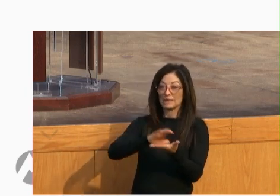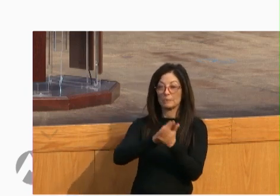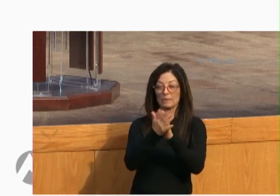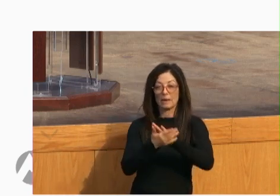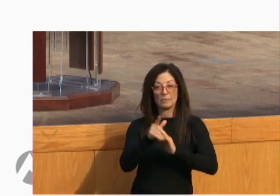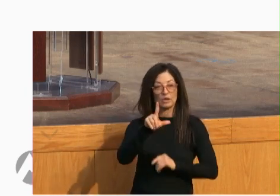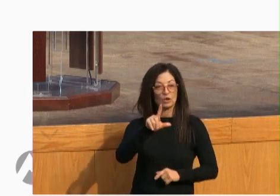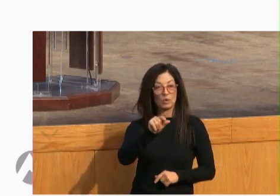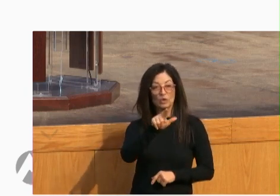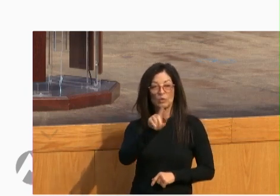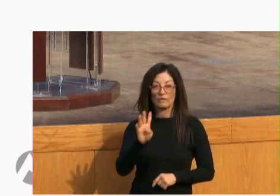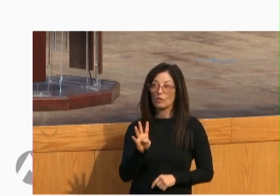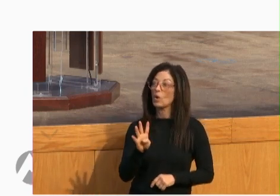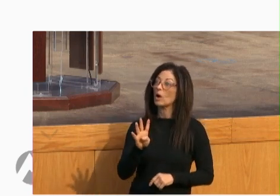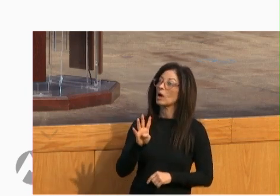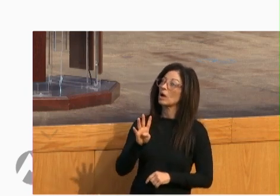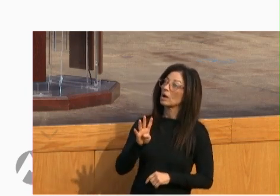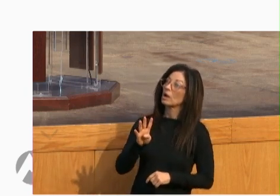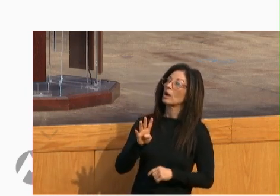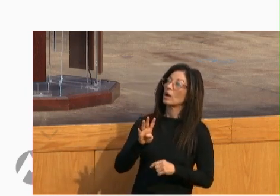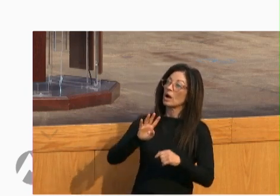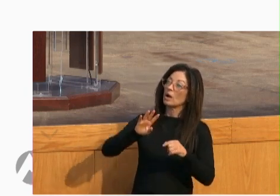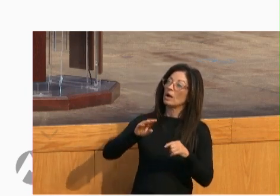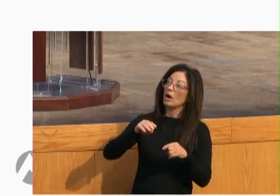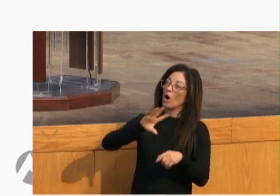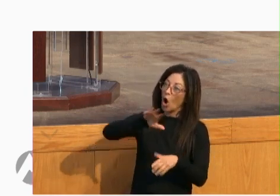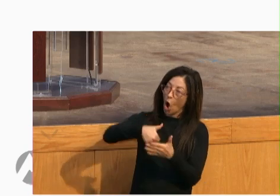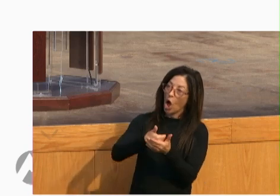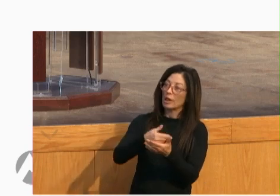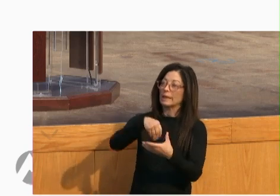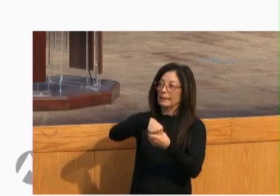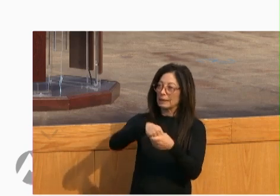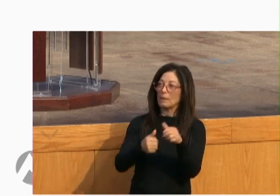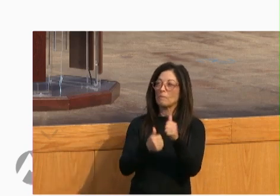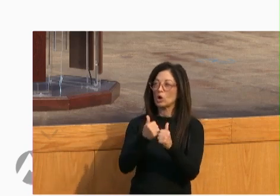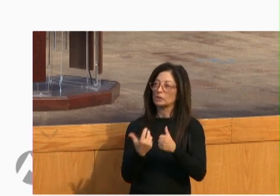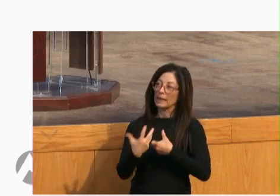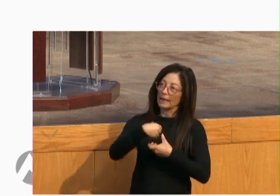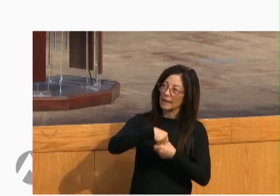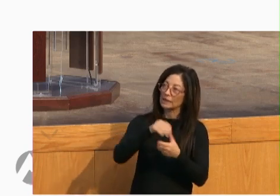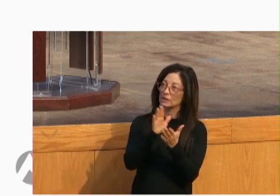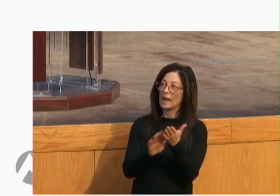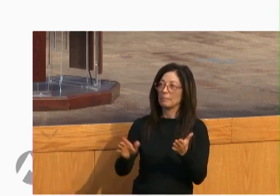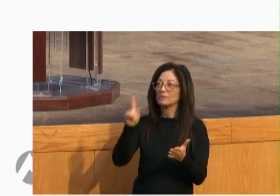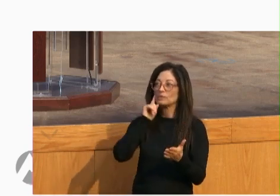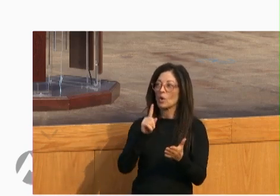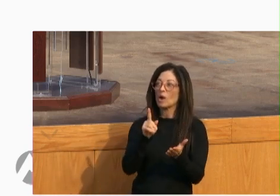2024 All-In Most Engaged Campus for College Student Voting.